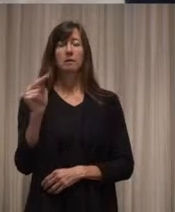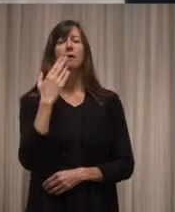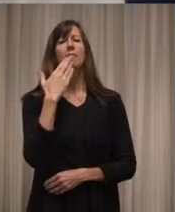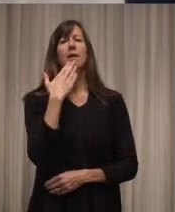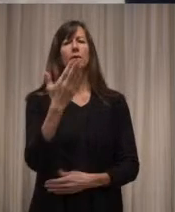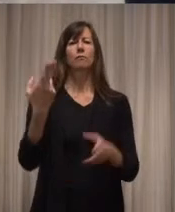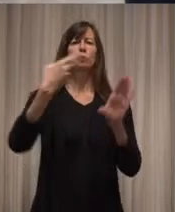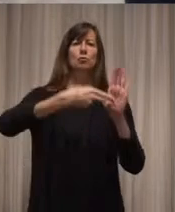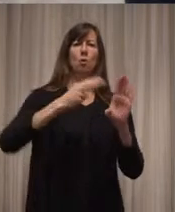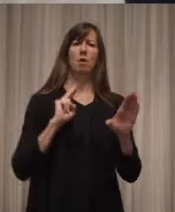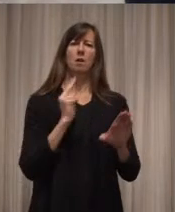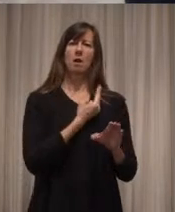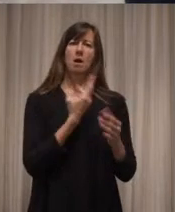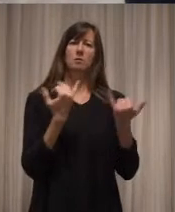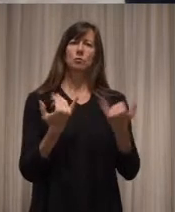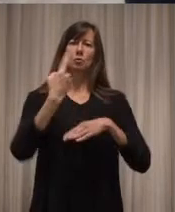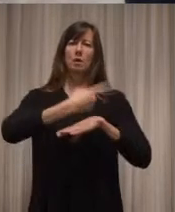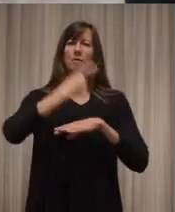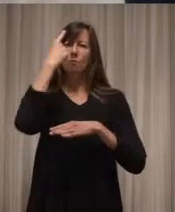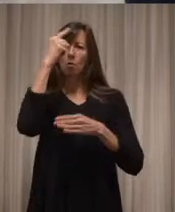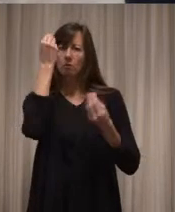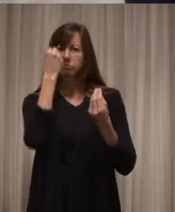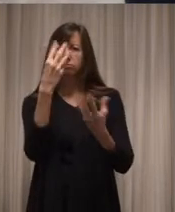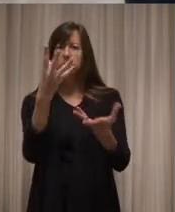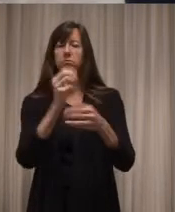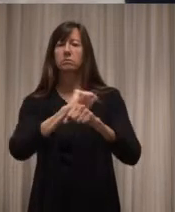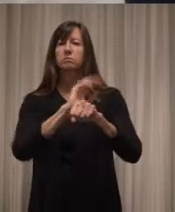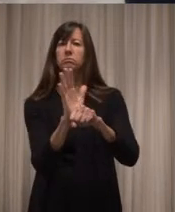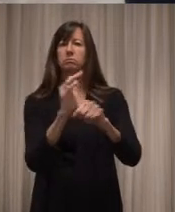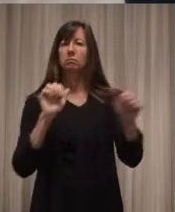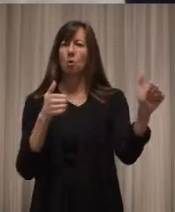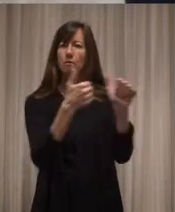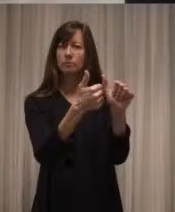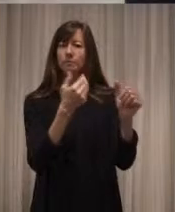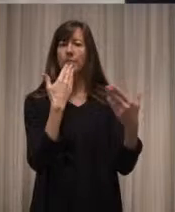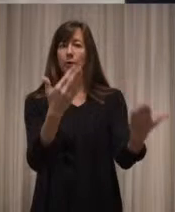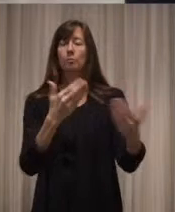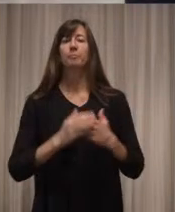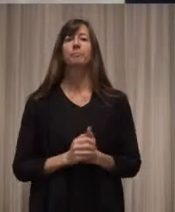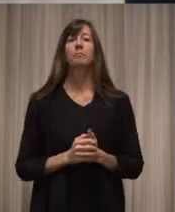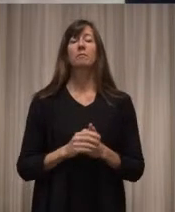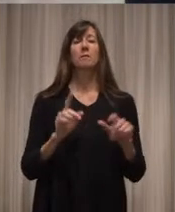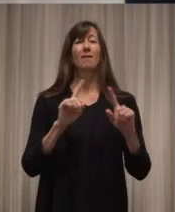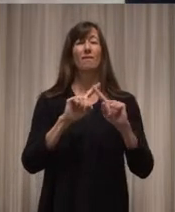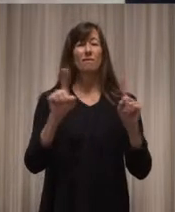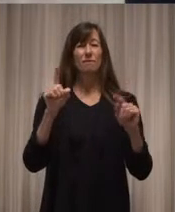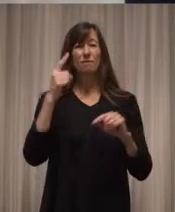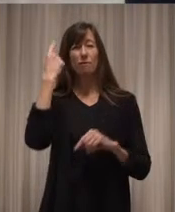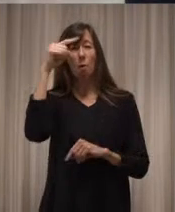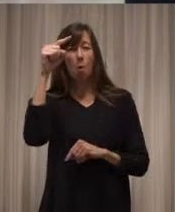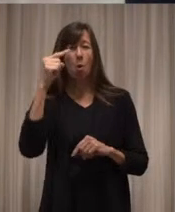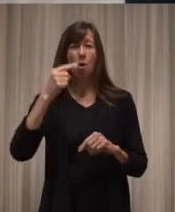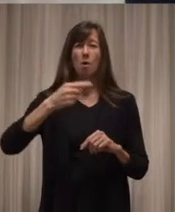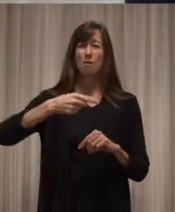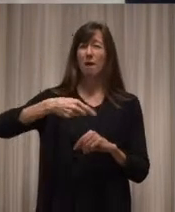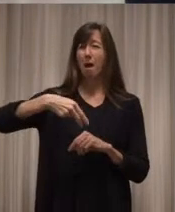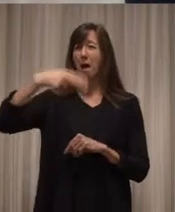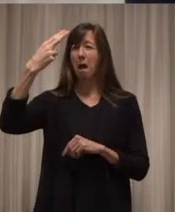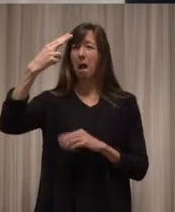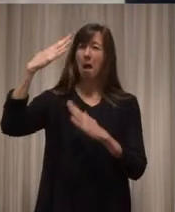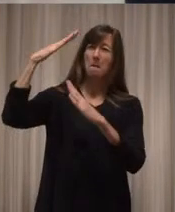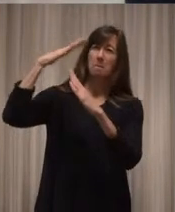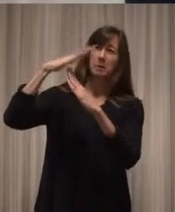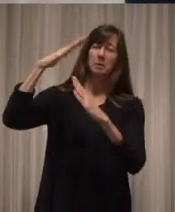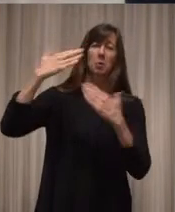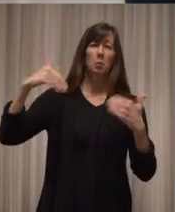In terms of where we're at the high level, I think all of us had at least I know for me, an emotional moment